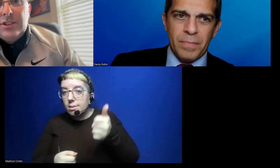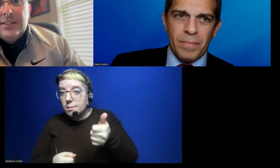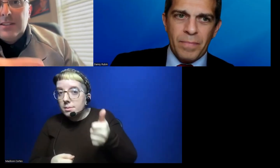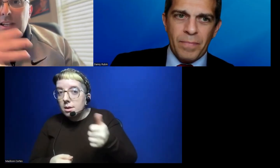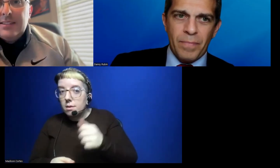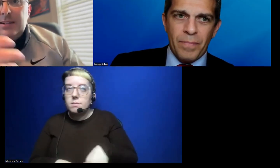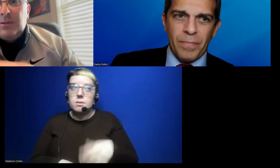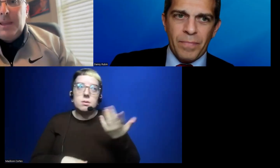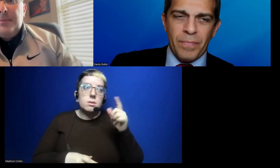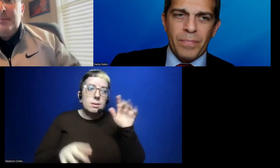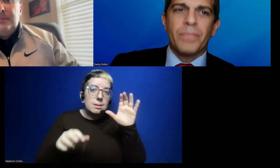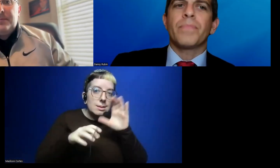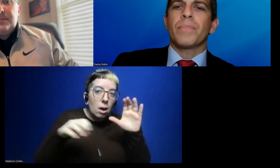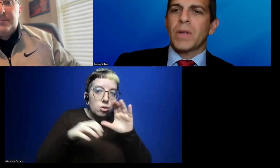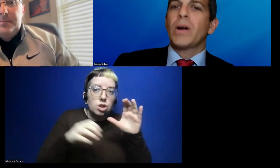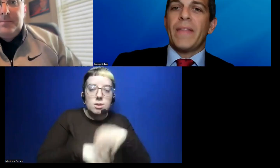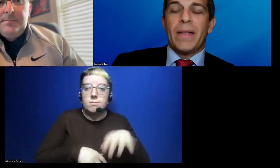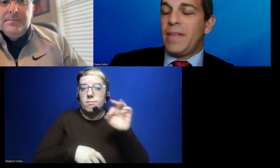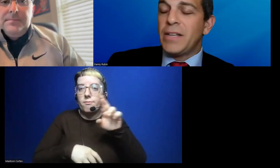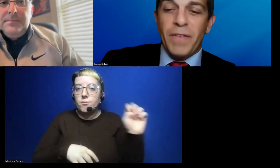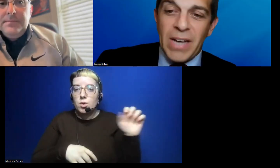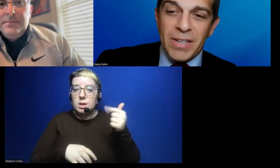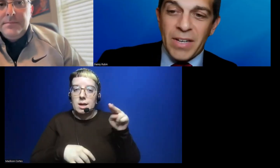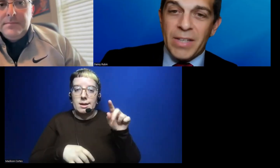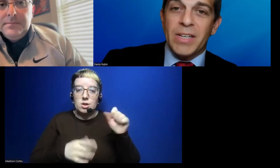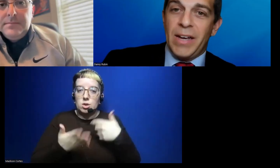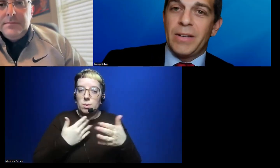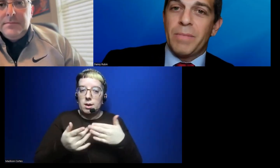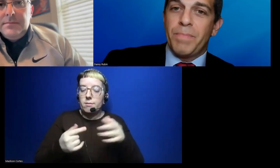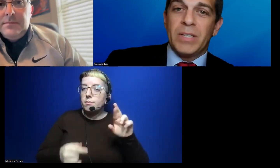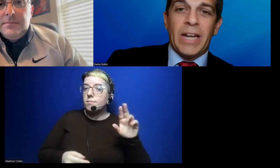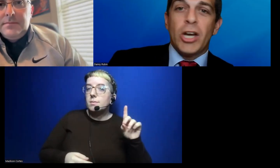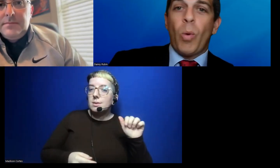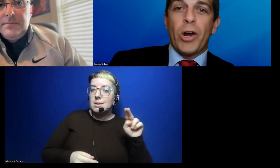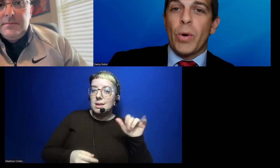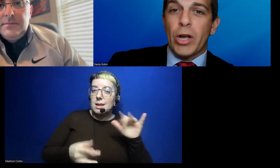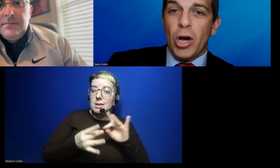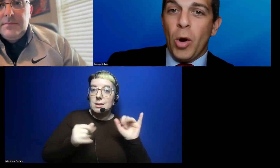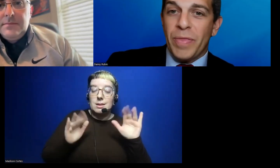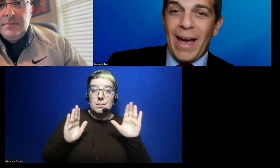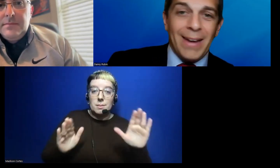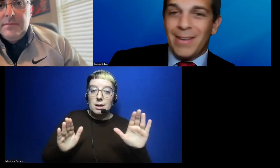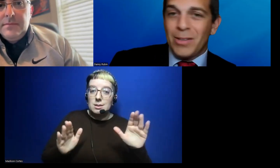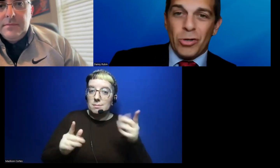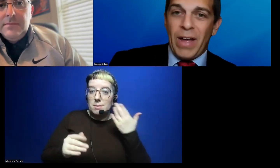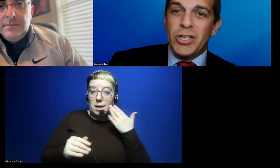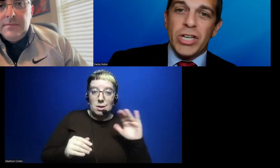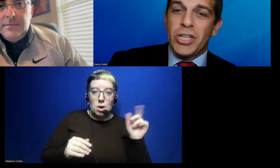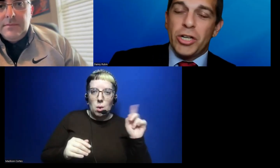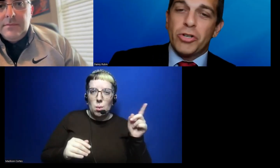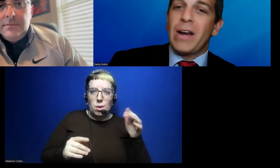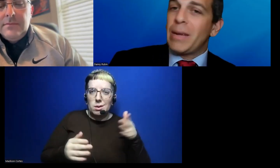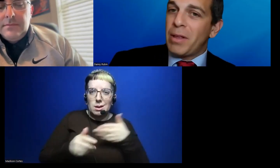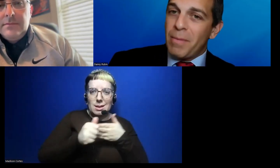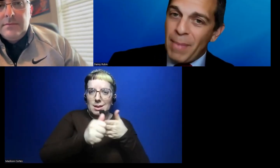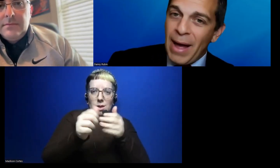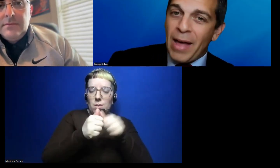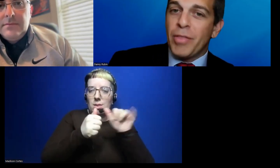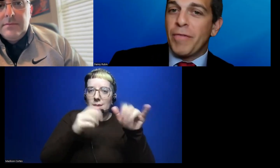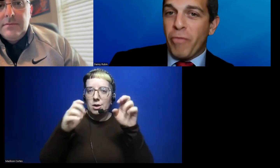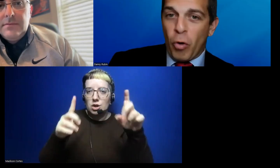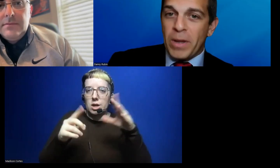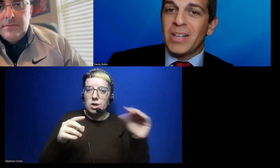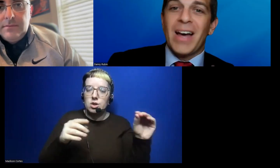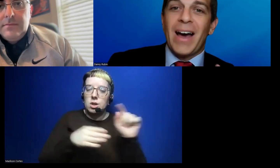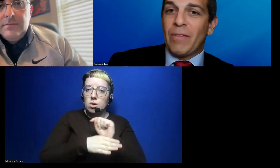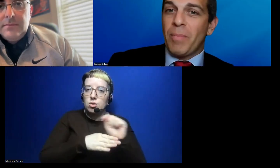free agents. See from there. Okay, that's fantastic insight because I didn't know where you were going to go with that sort of education and training, but the